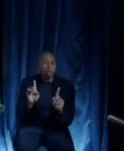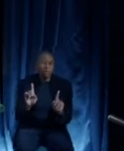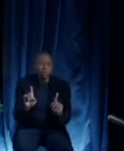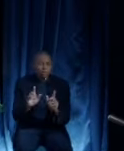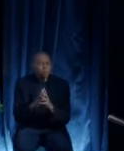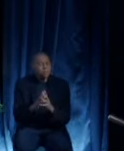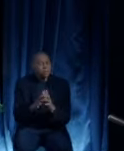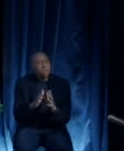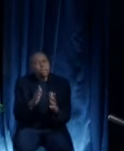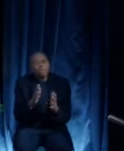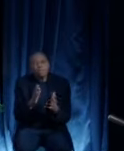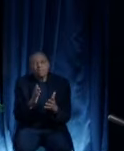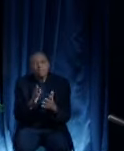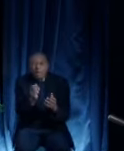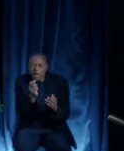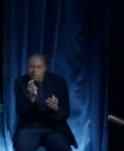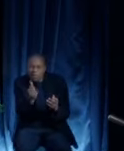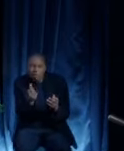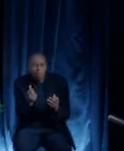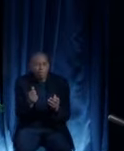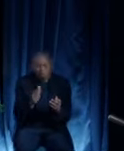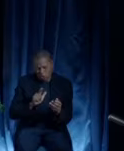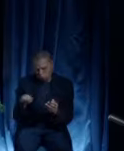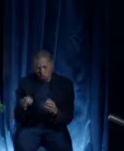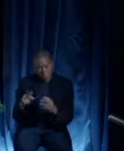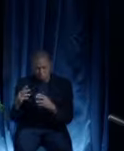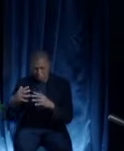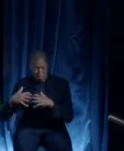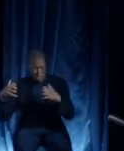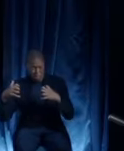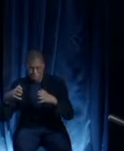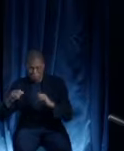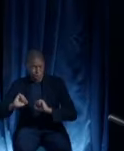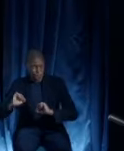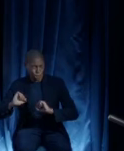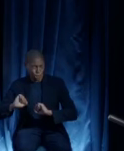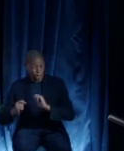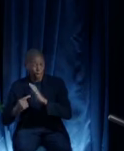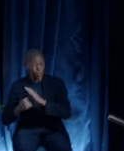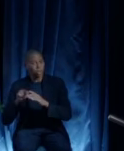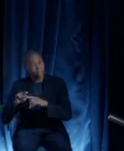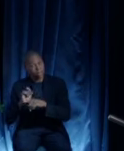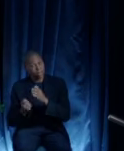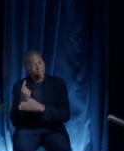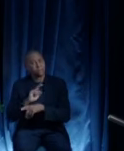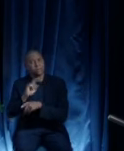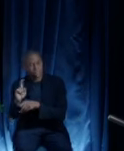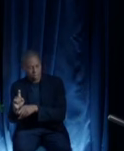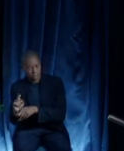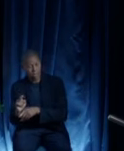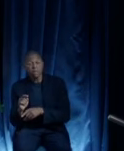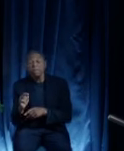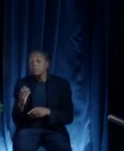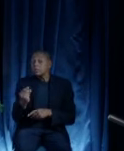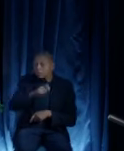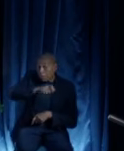but they are sort of fleeting. Yeah. So you will have people connected with the court,